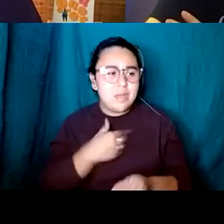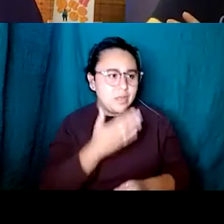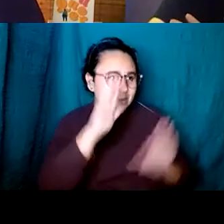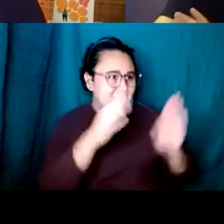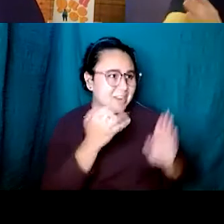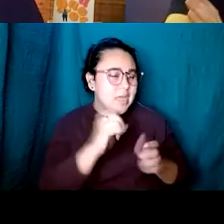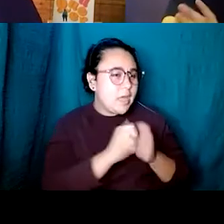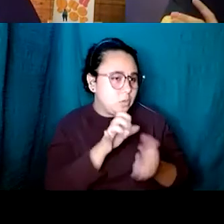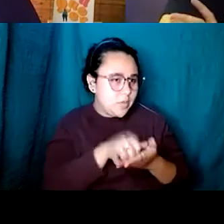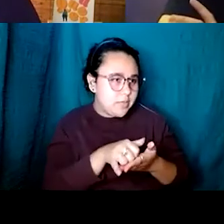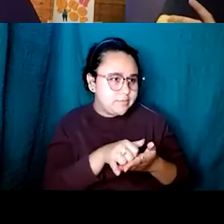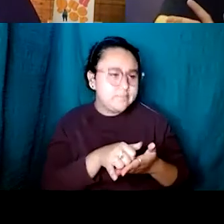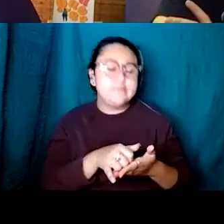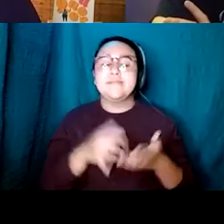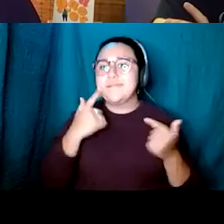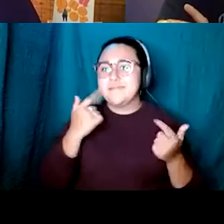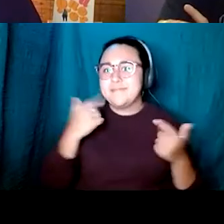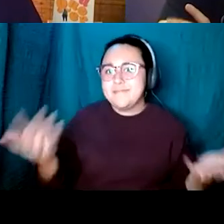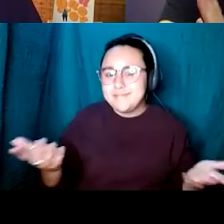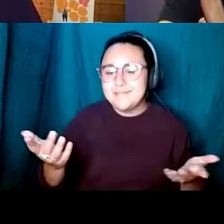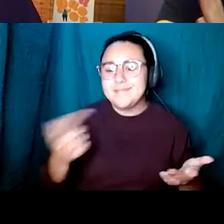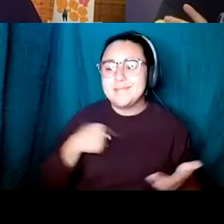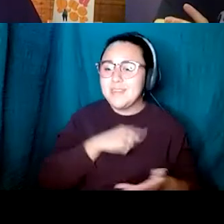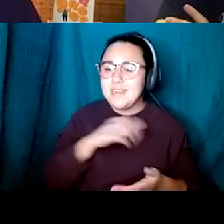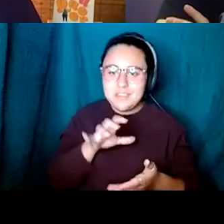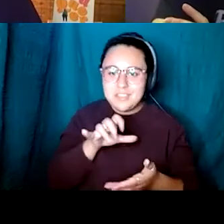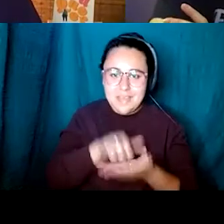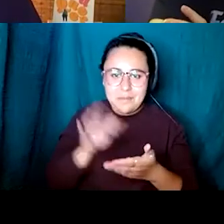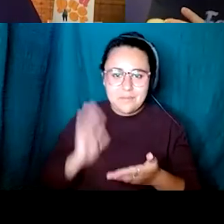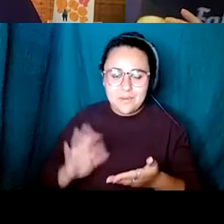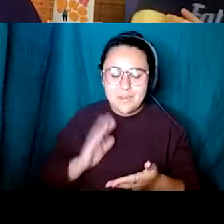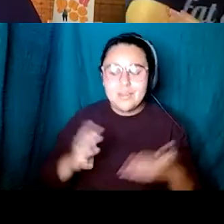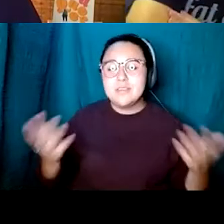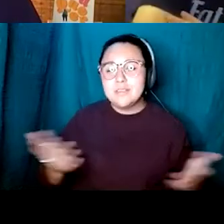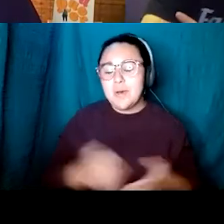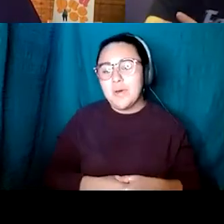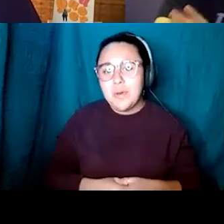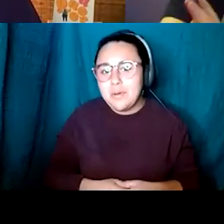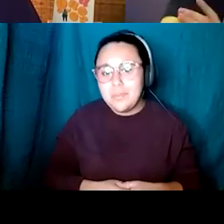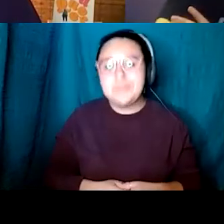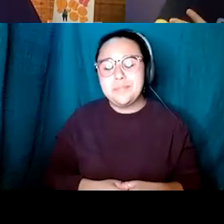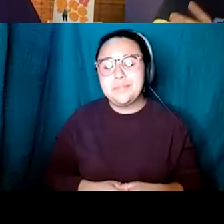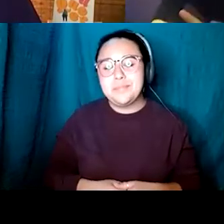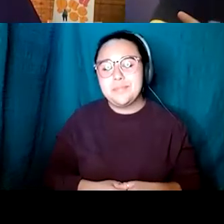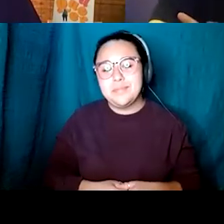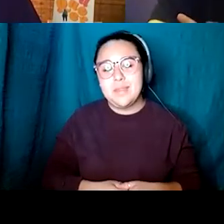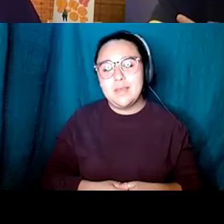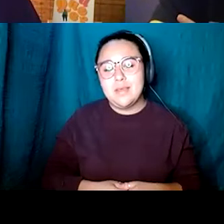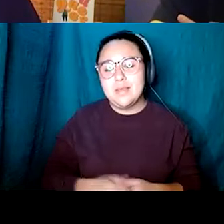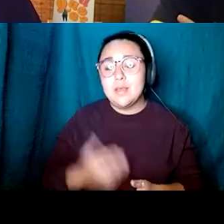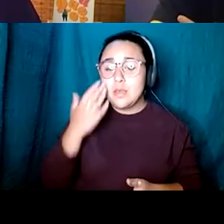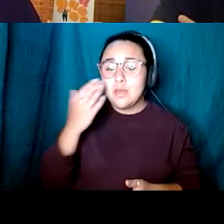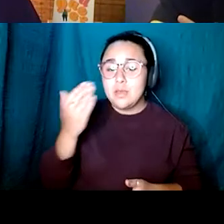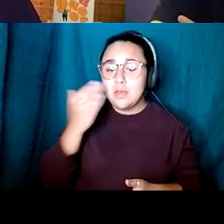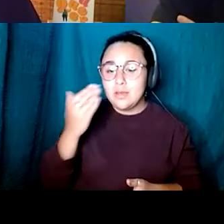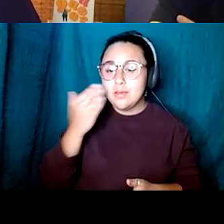Because we had never done that before. So, you know,